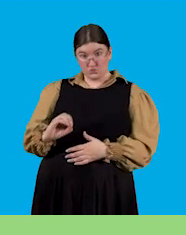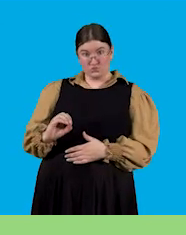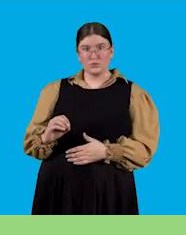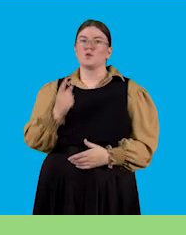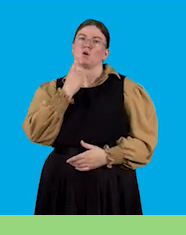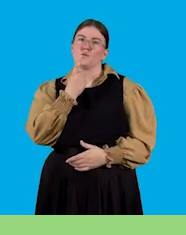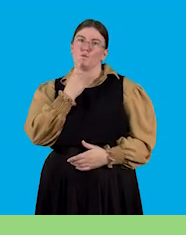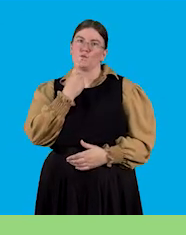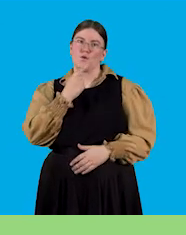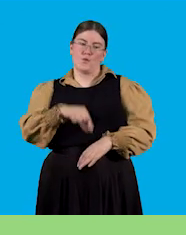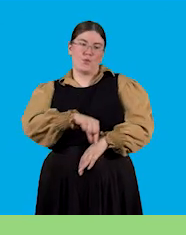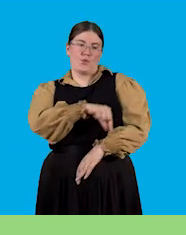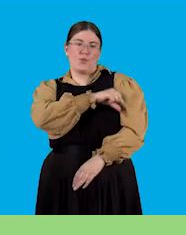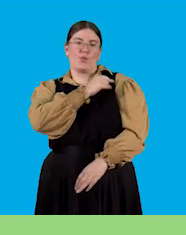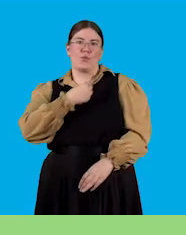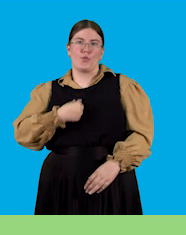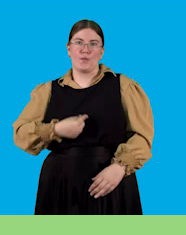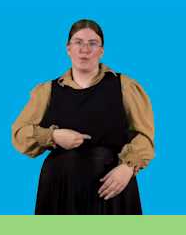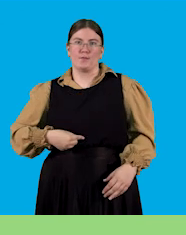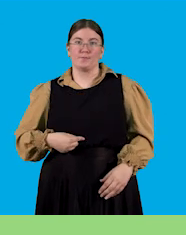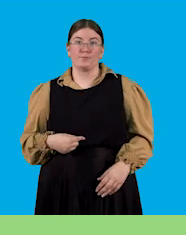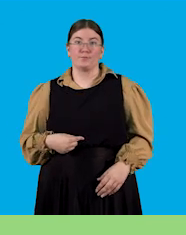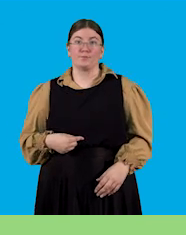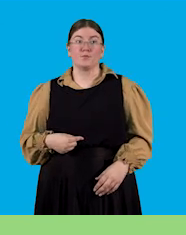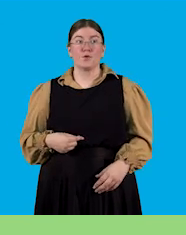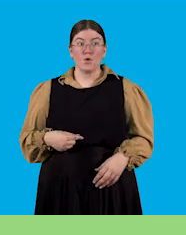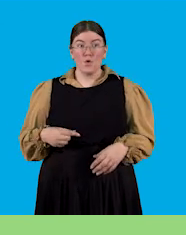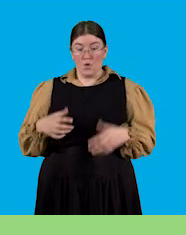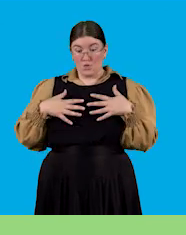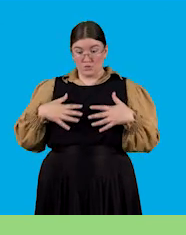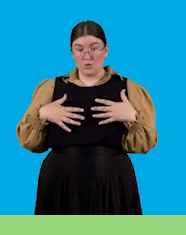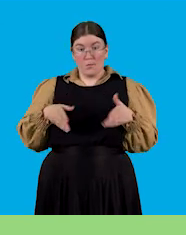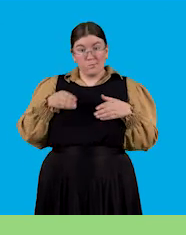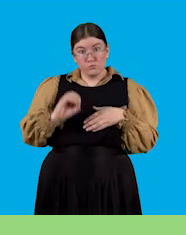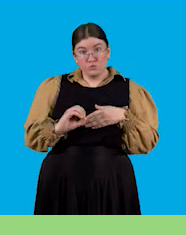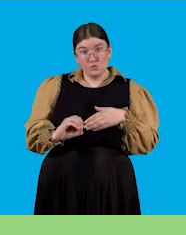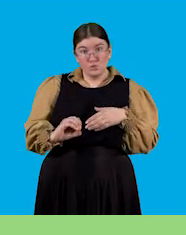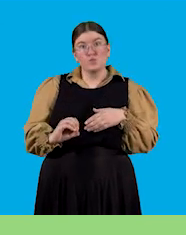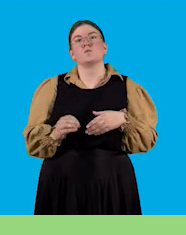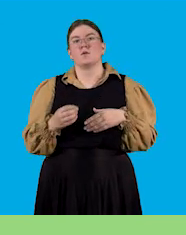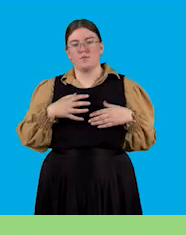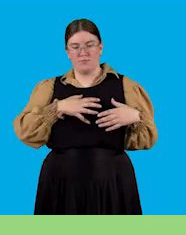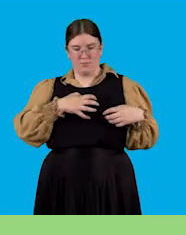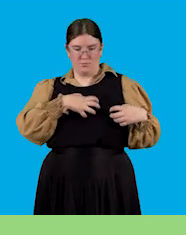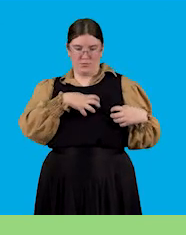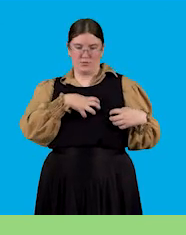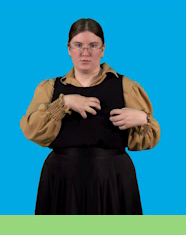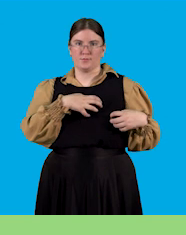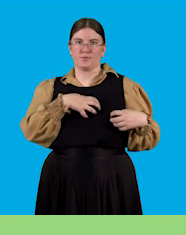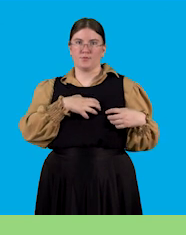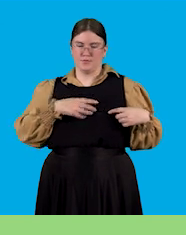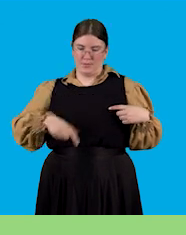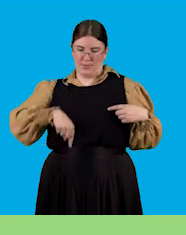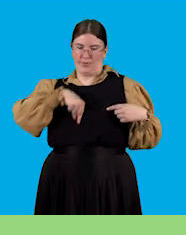vessels. The oxygenated blood flows back into the heart and is pumped into different parts of